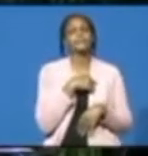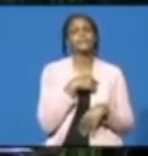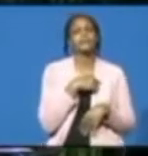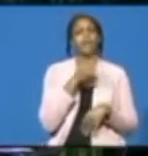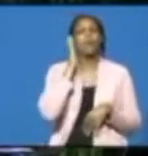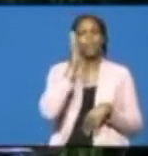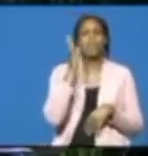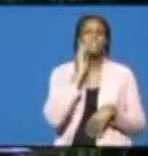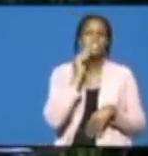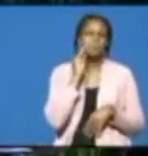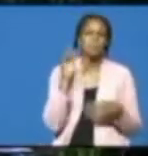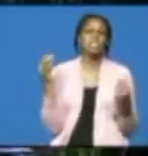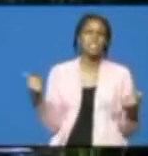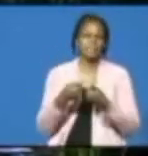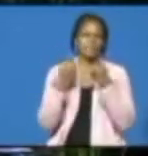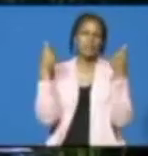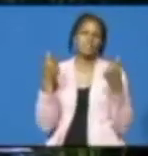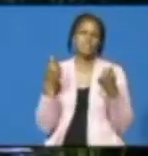will have difficulties.